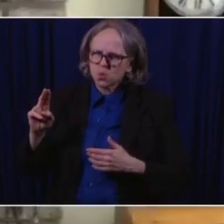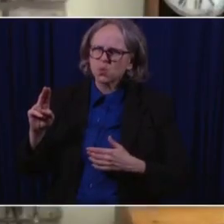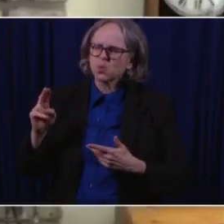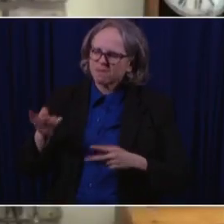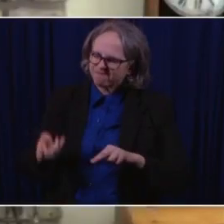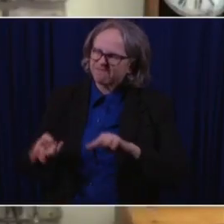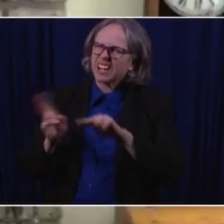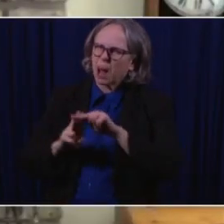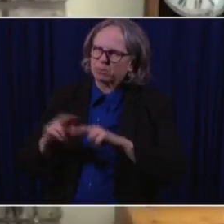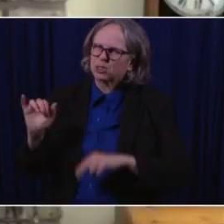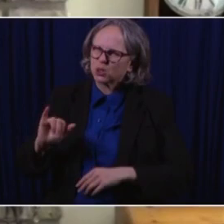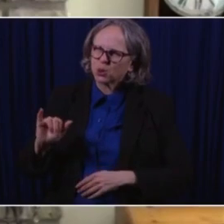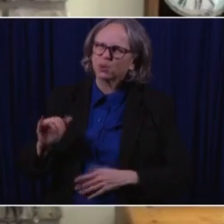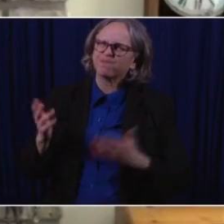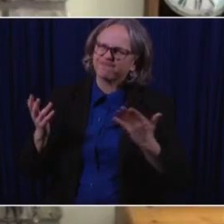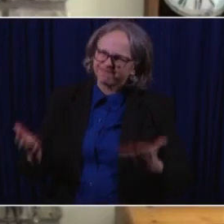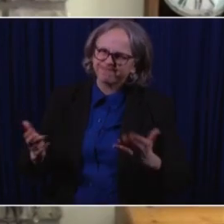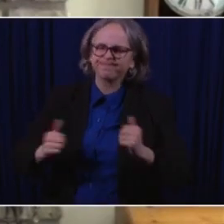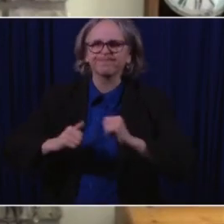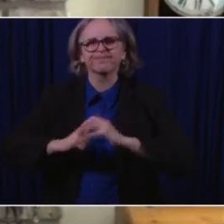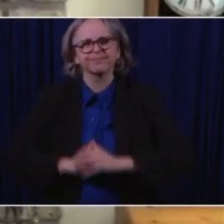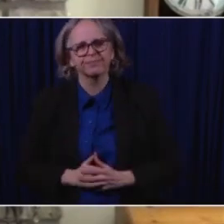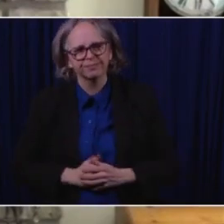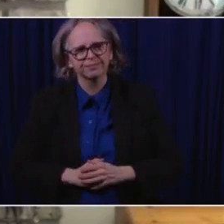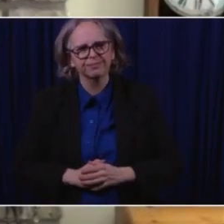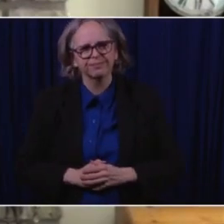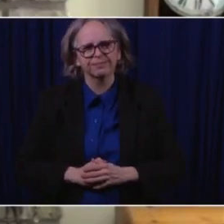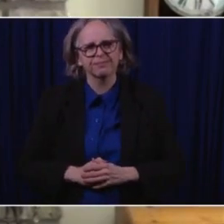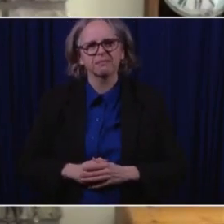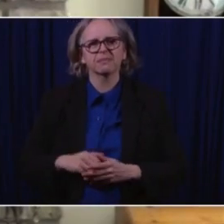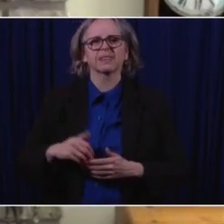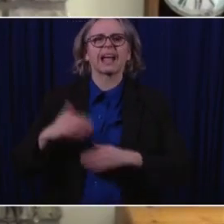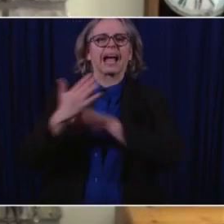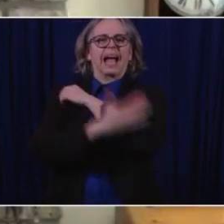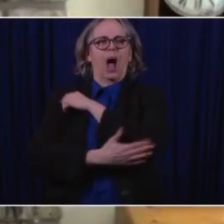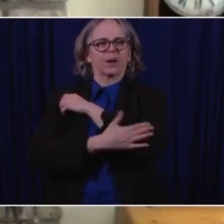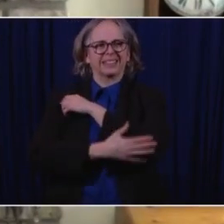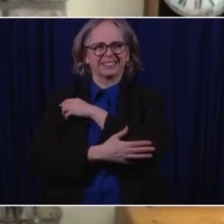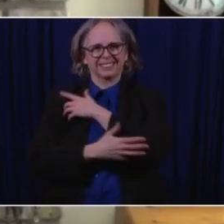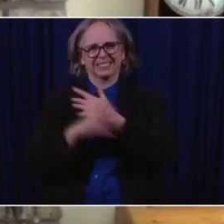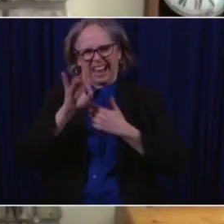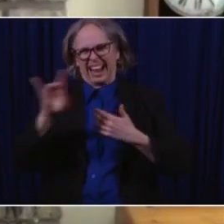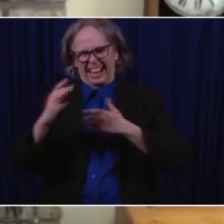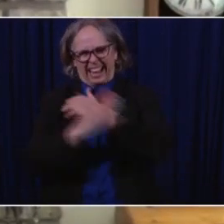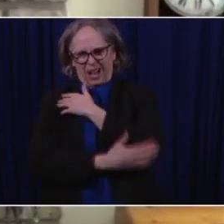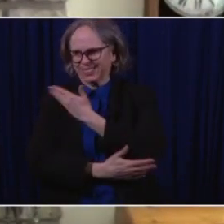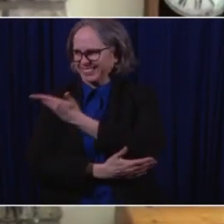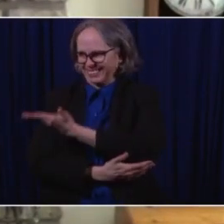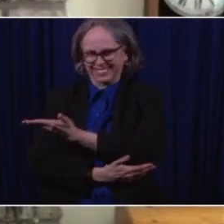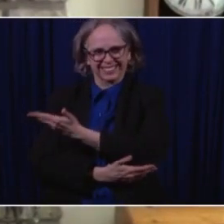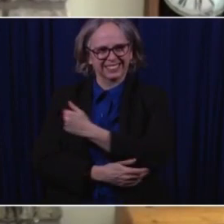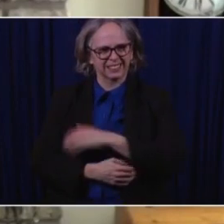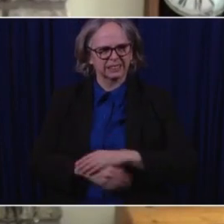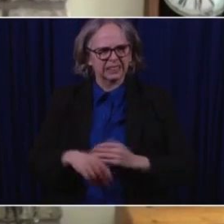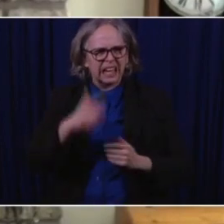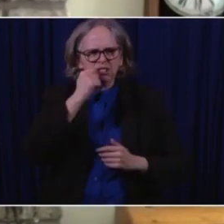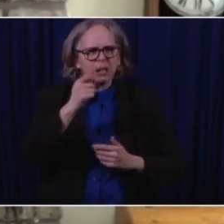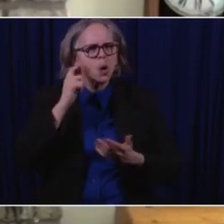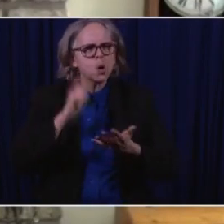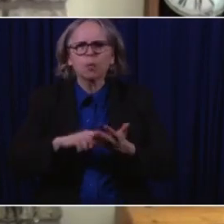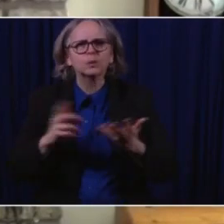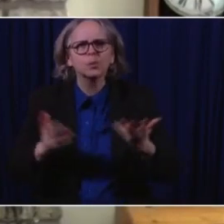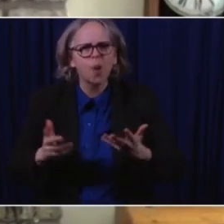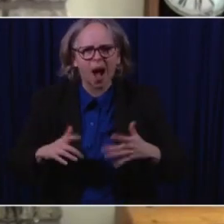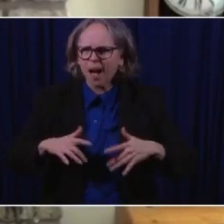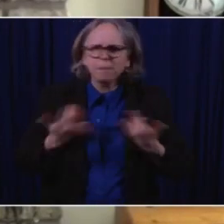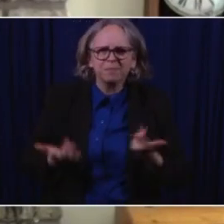as well. So let's go to our counties. Interesting thing, I noticed this is all our counties, and again,